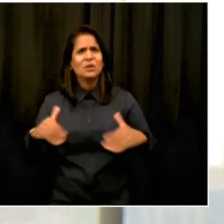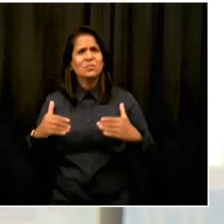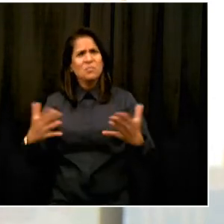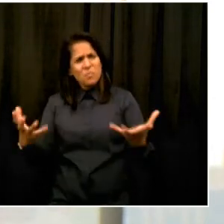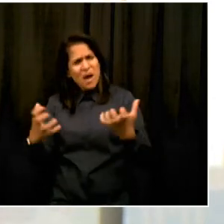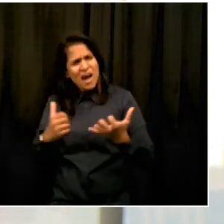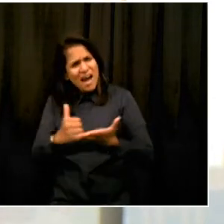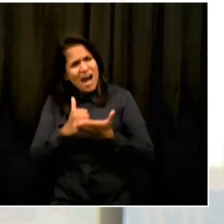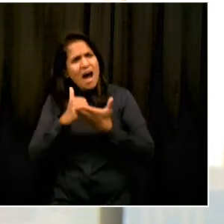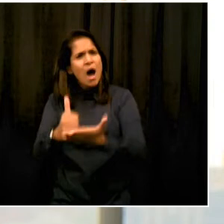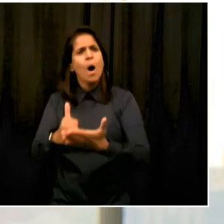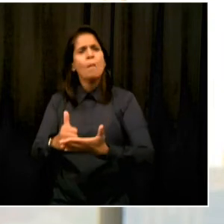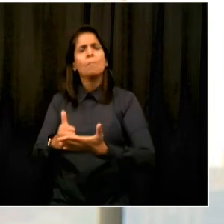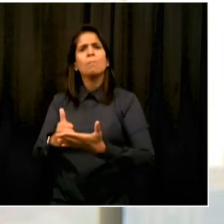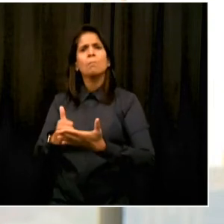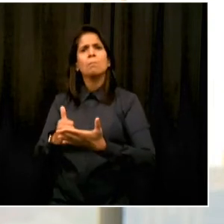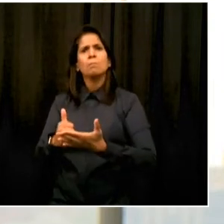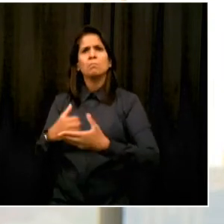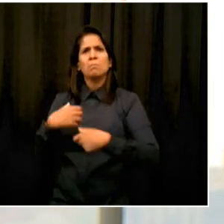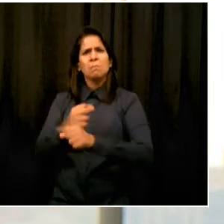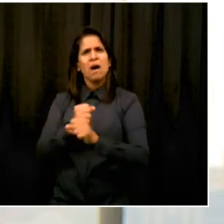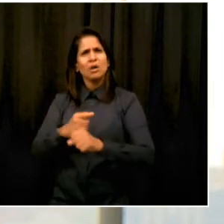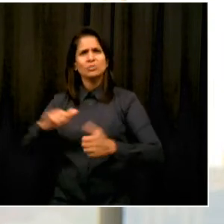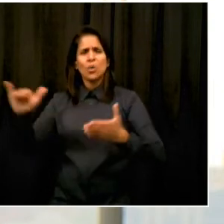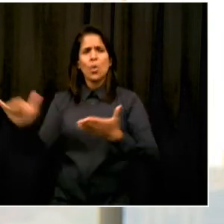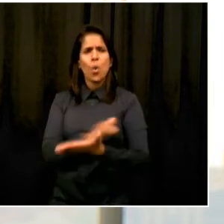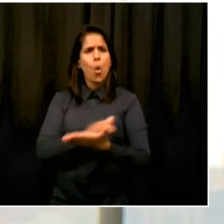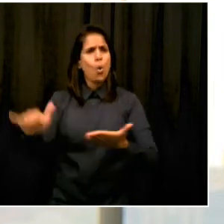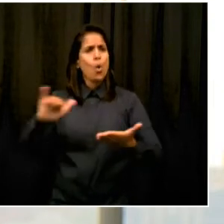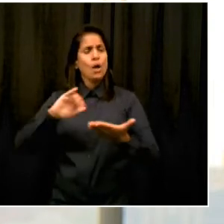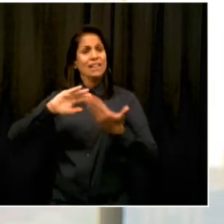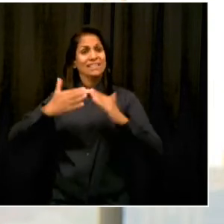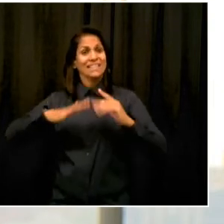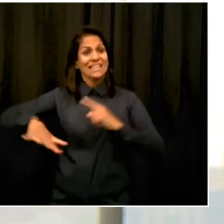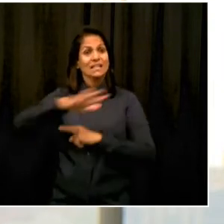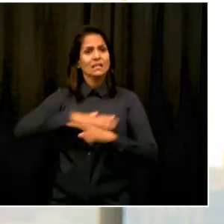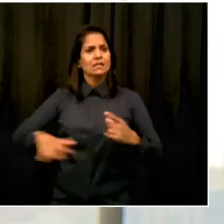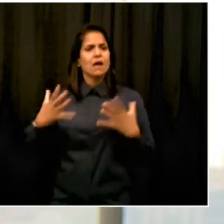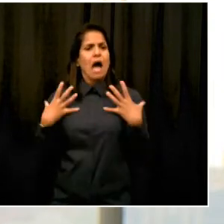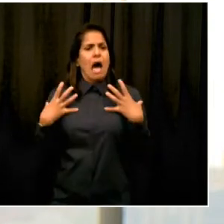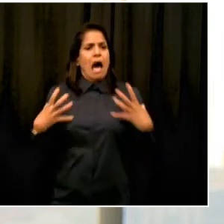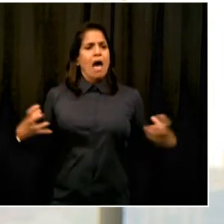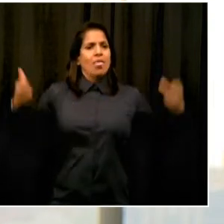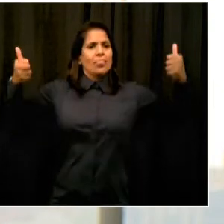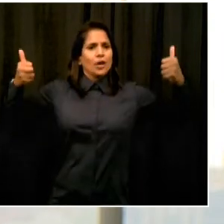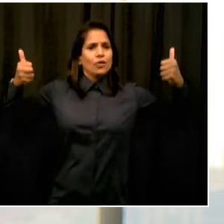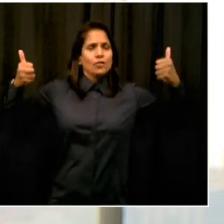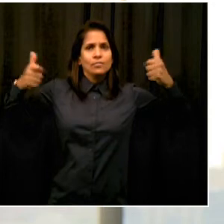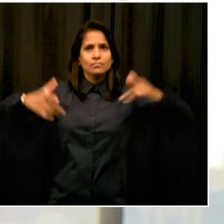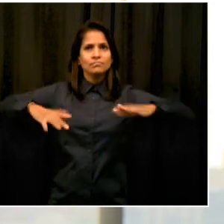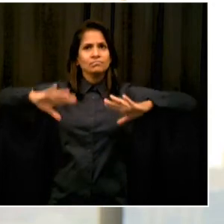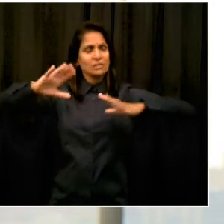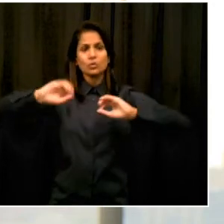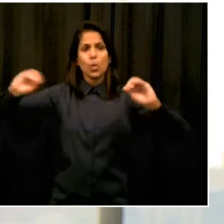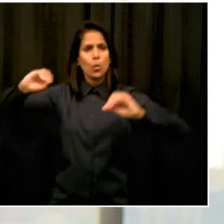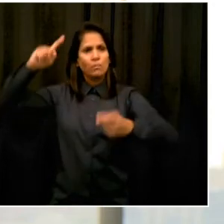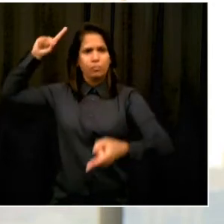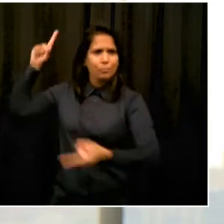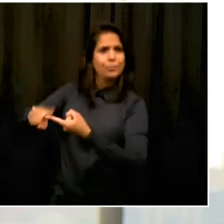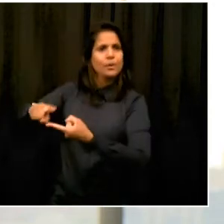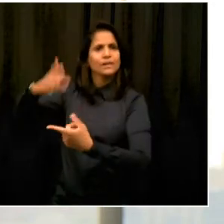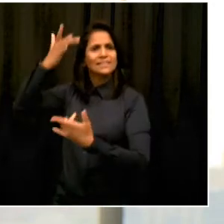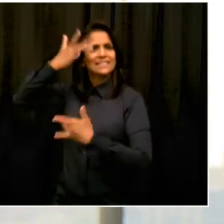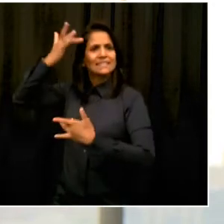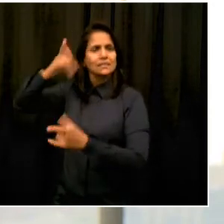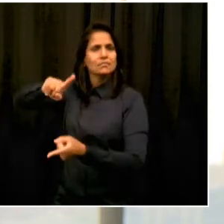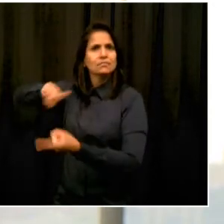healthy city, that want to fight the larger threats we face. The level of commitment in this crisis has